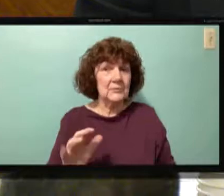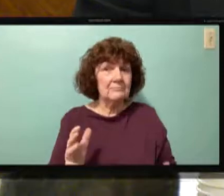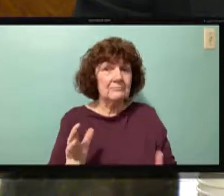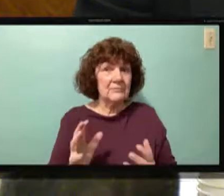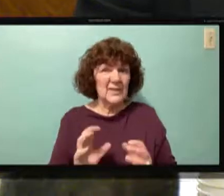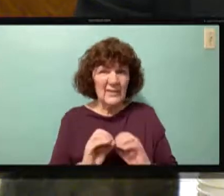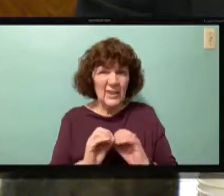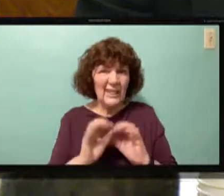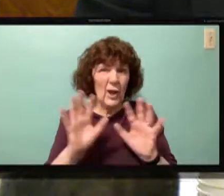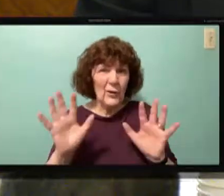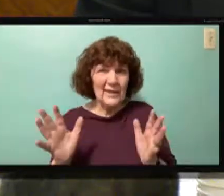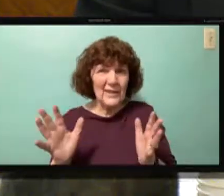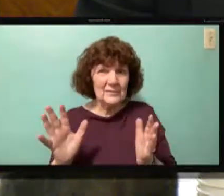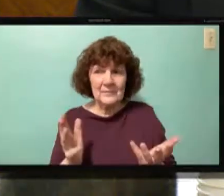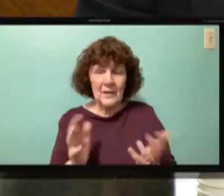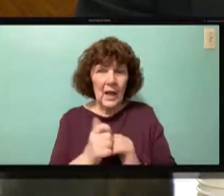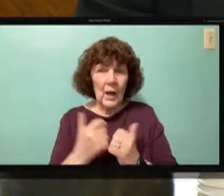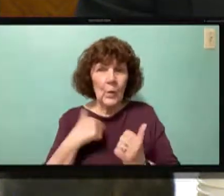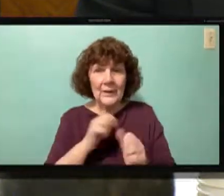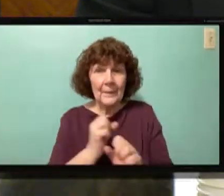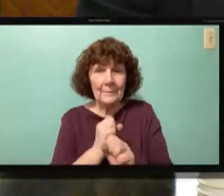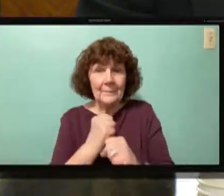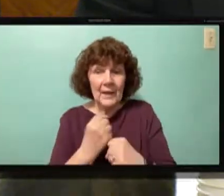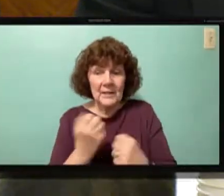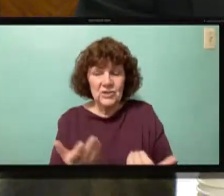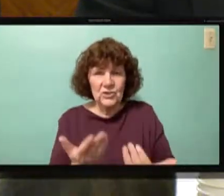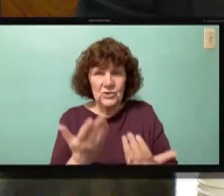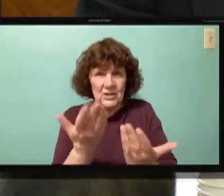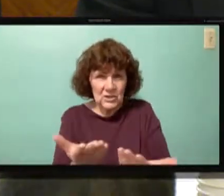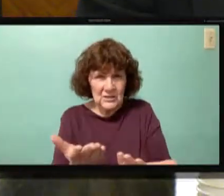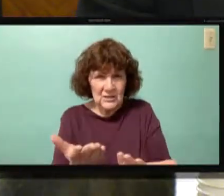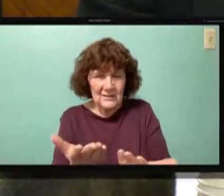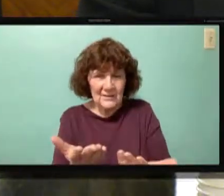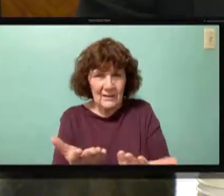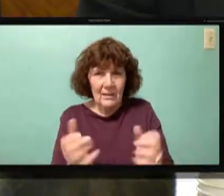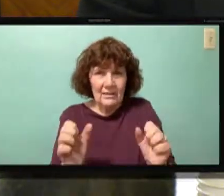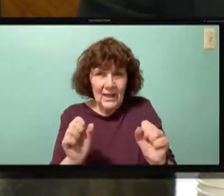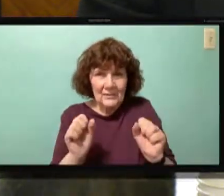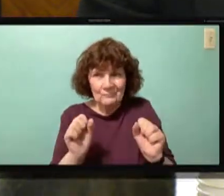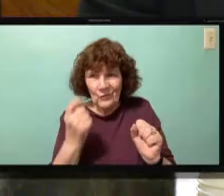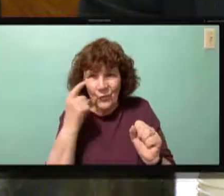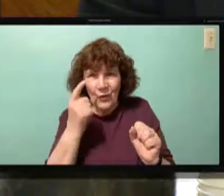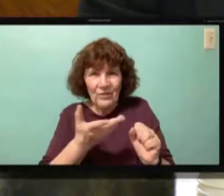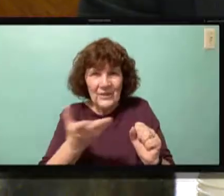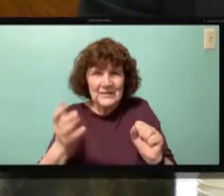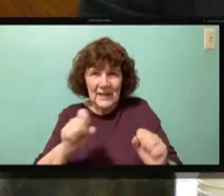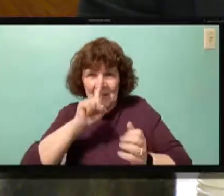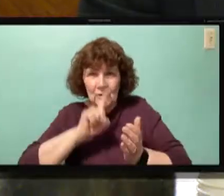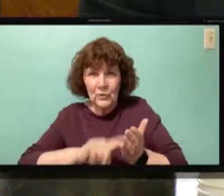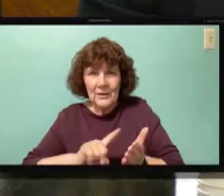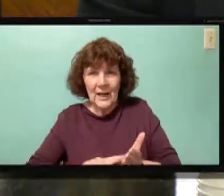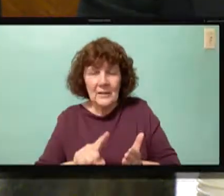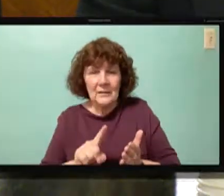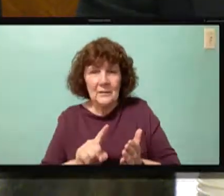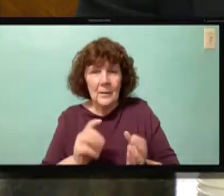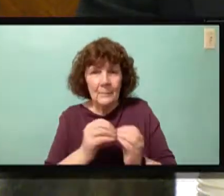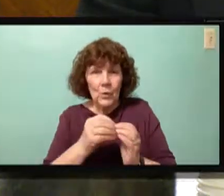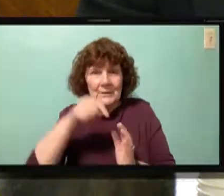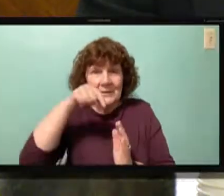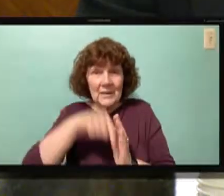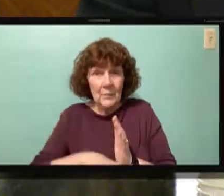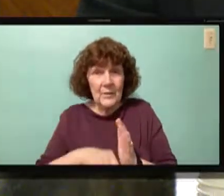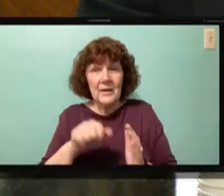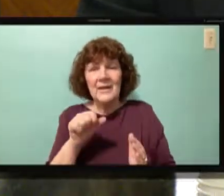were potential opportunities to be looked at further if there was such a desire